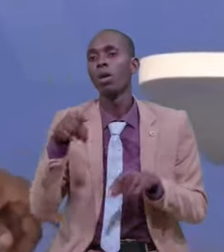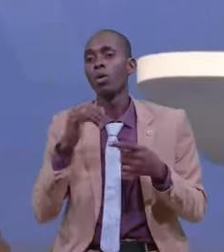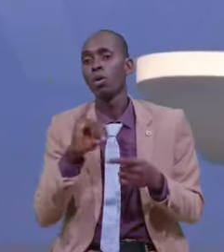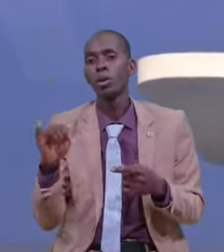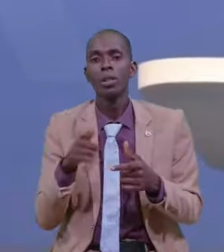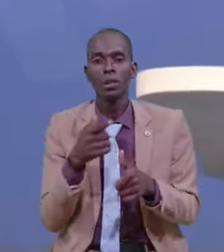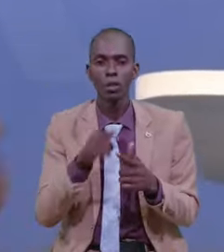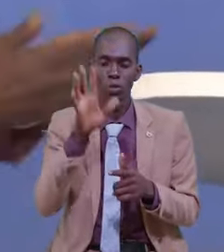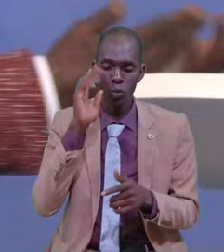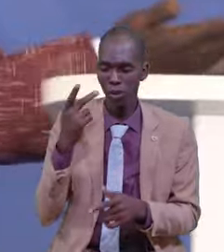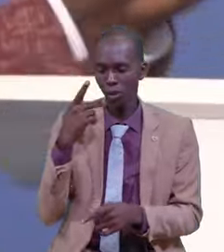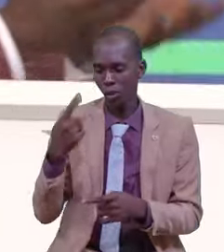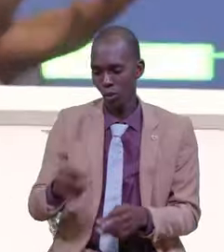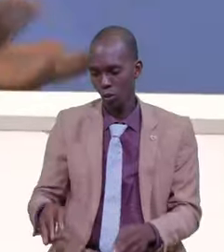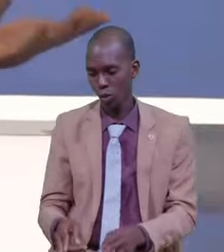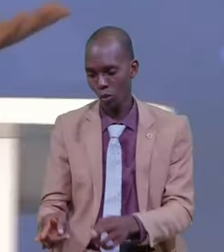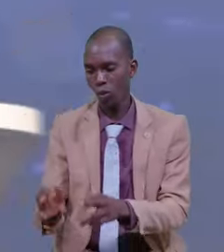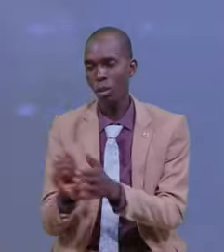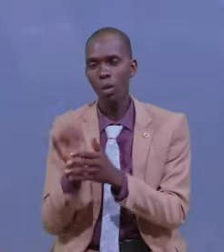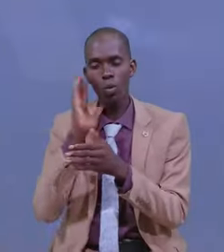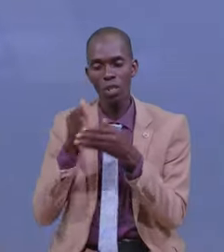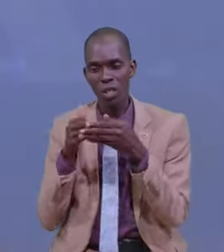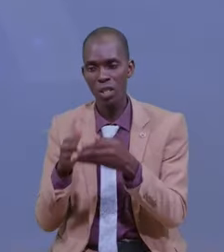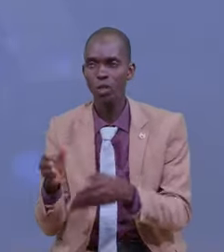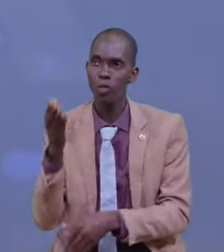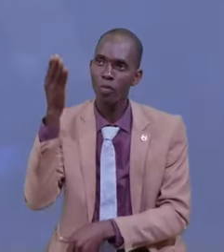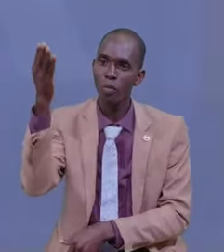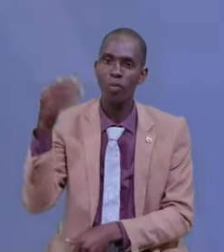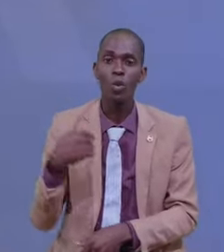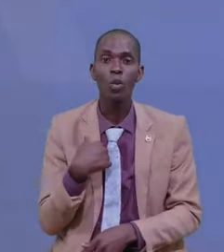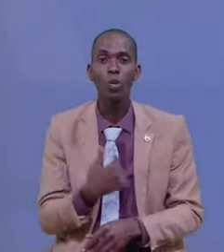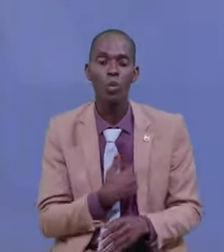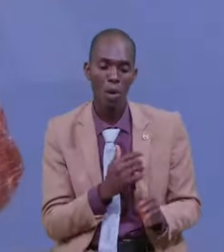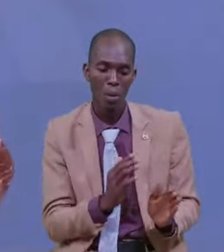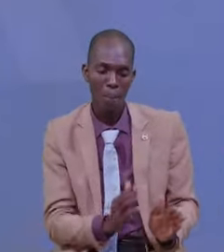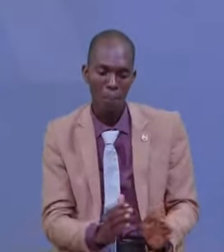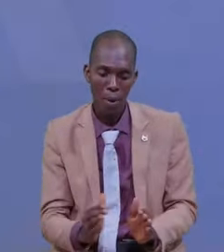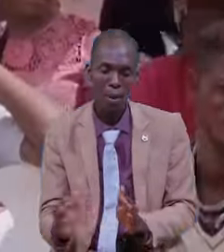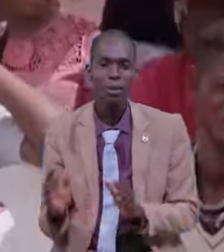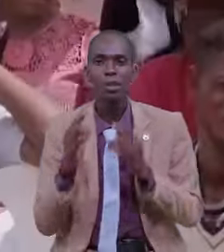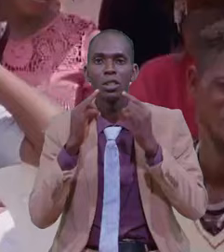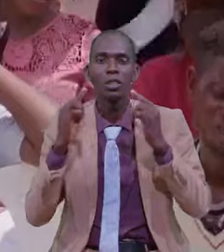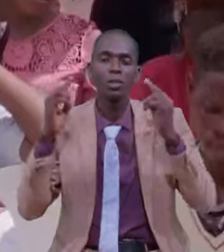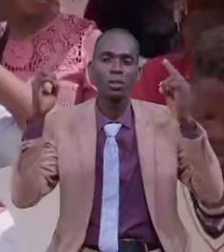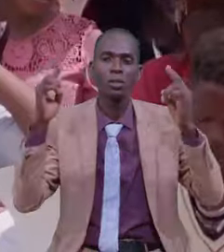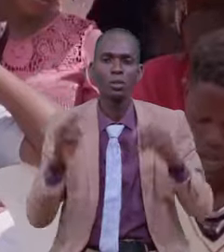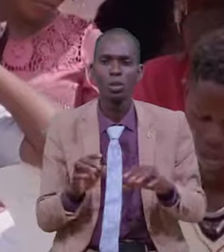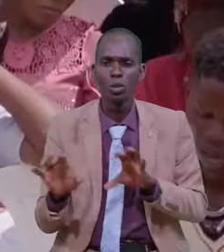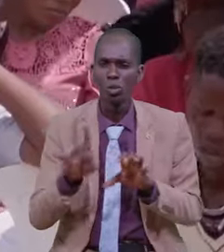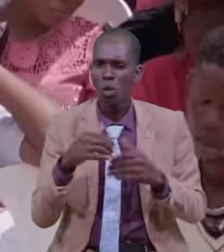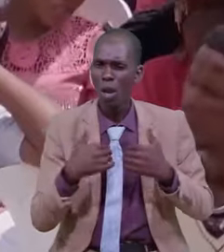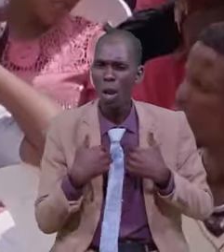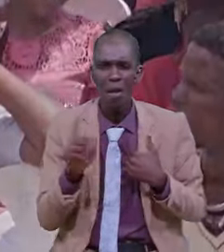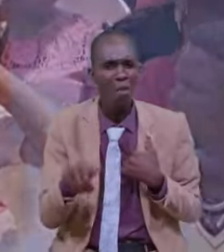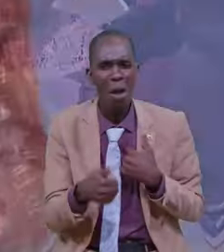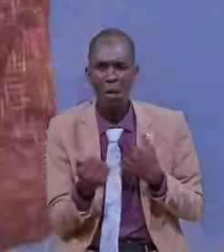road that will take you there. We plan it. Plan success. Do you have any planning in your